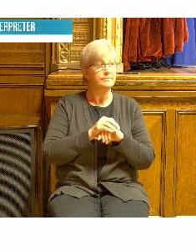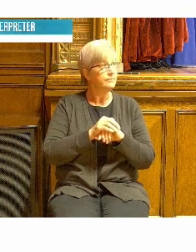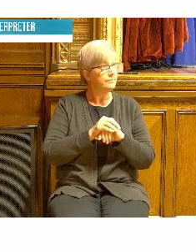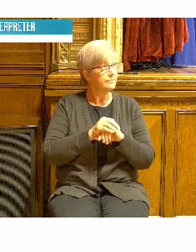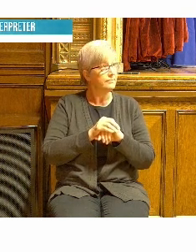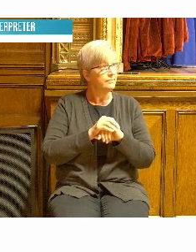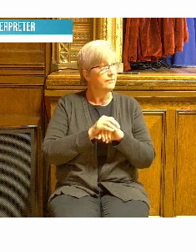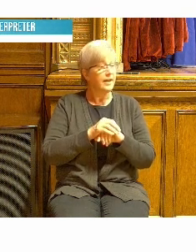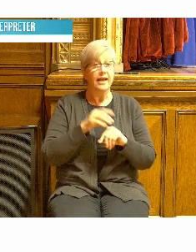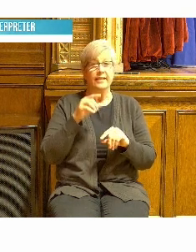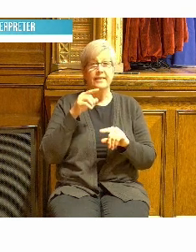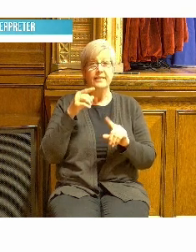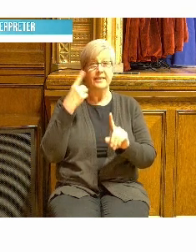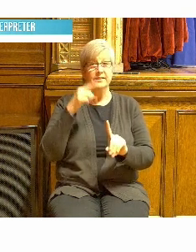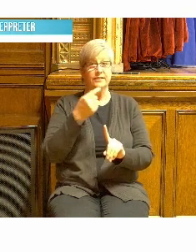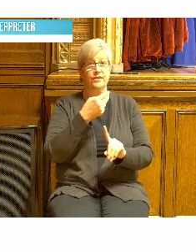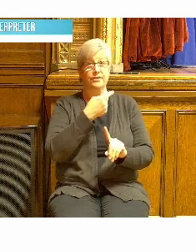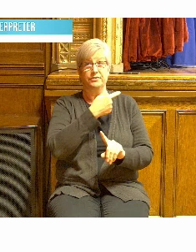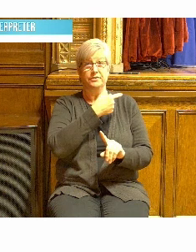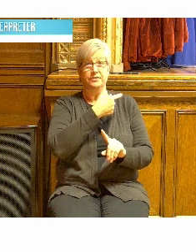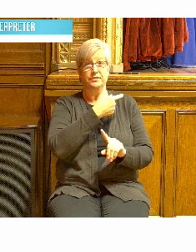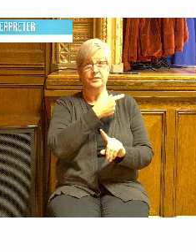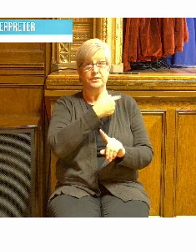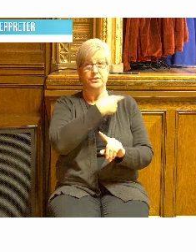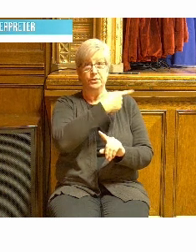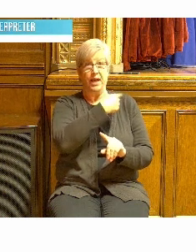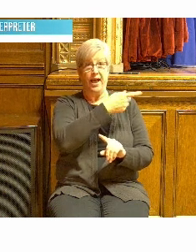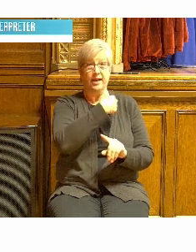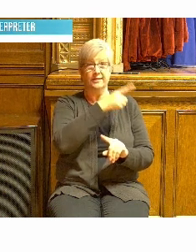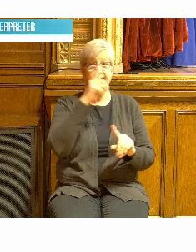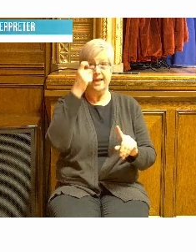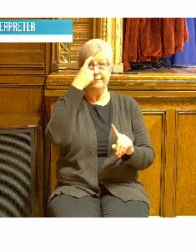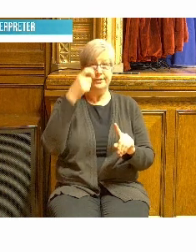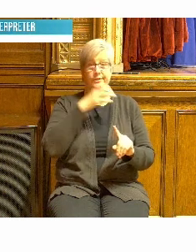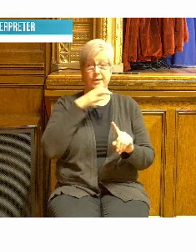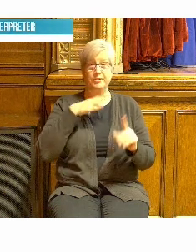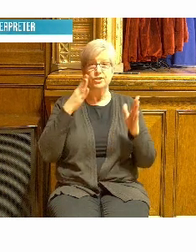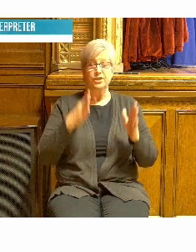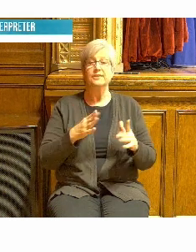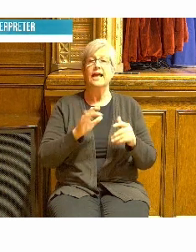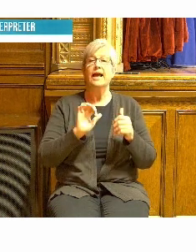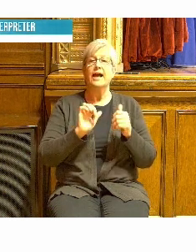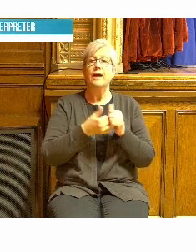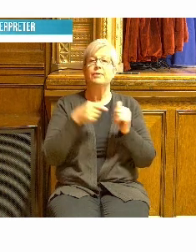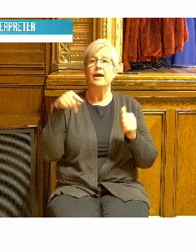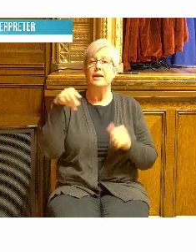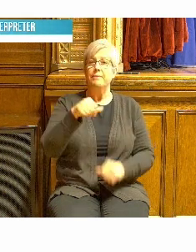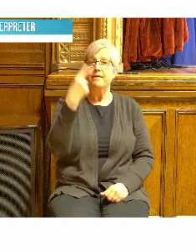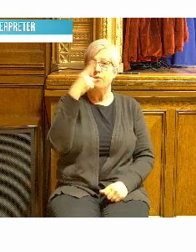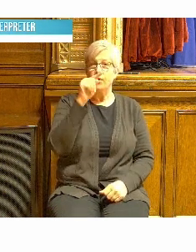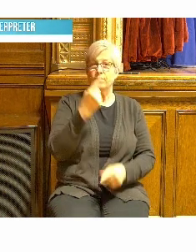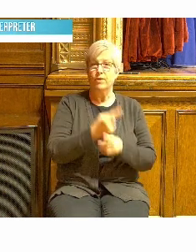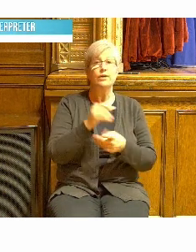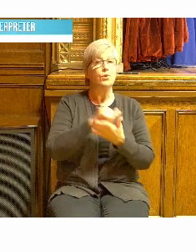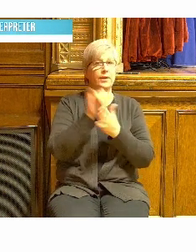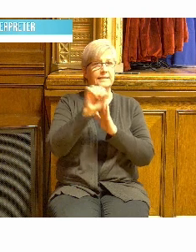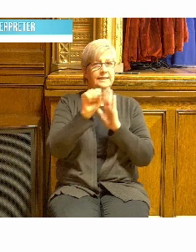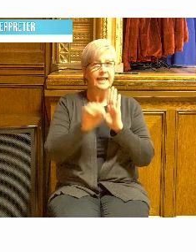and this is for you guys, Governor, all these commissioners, how we gonna pay for it, right? New York